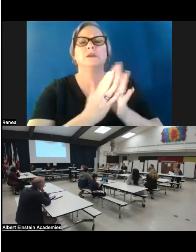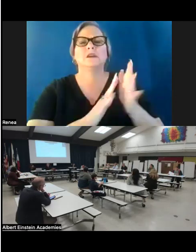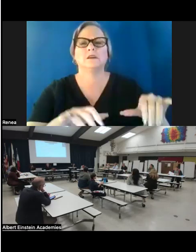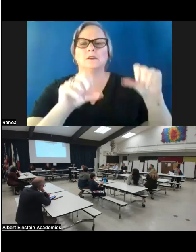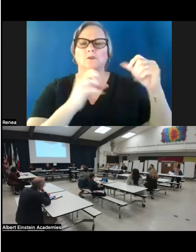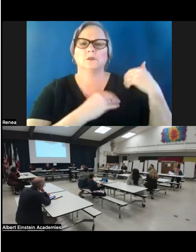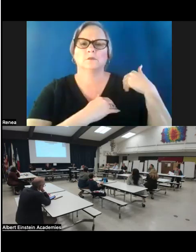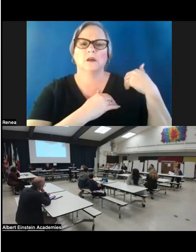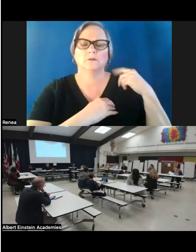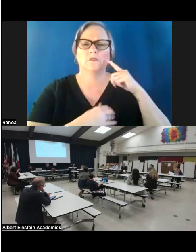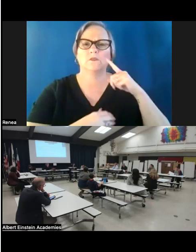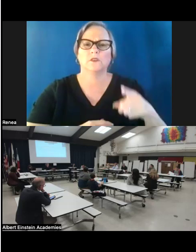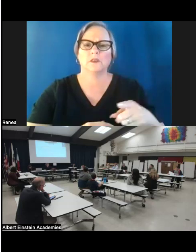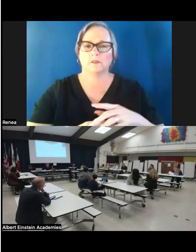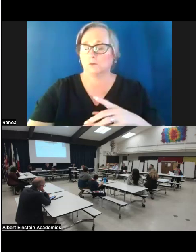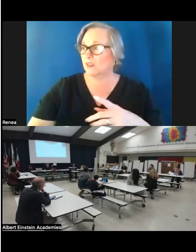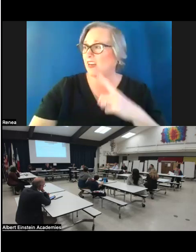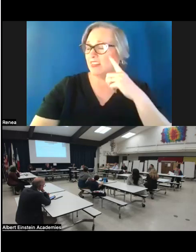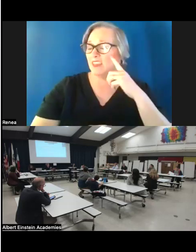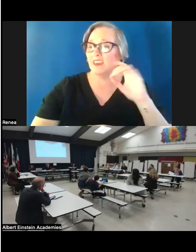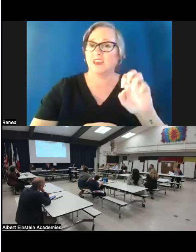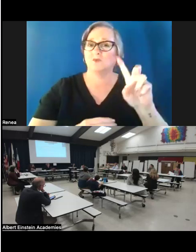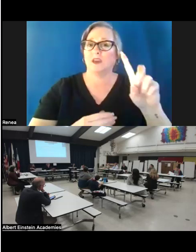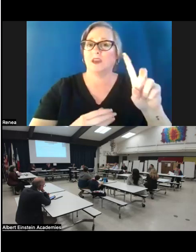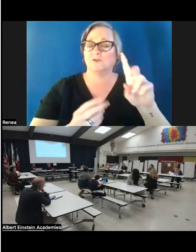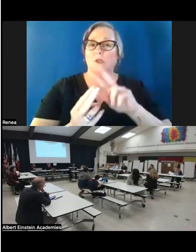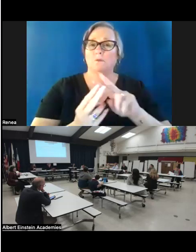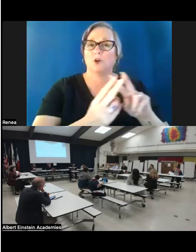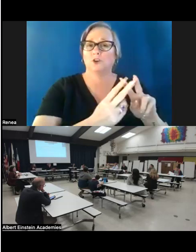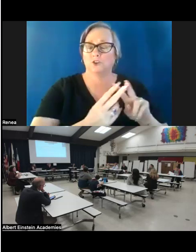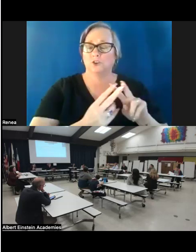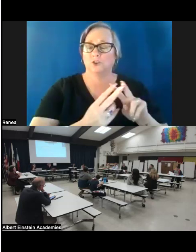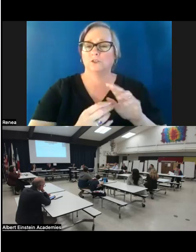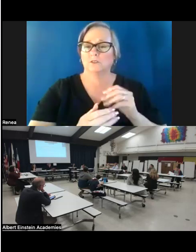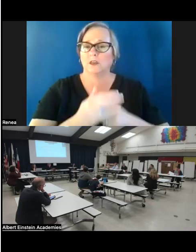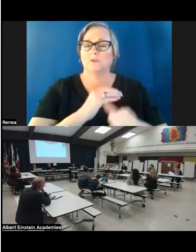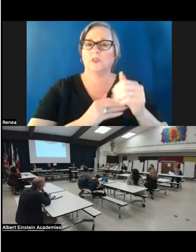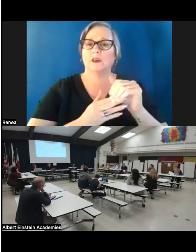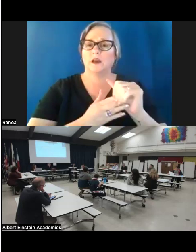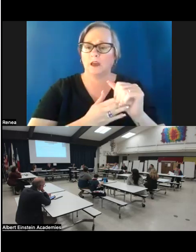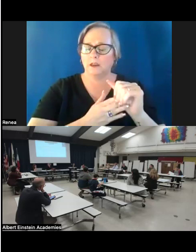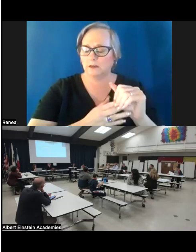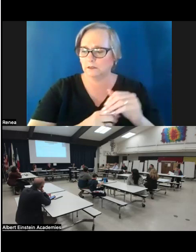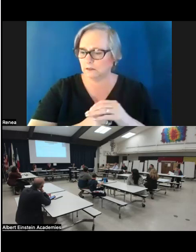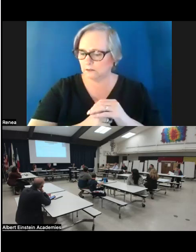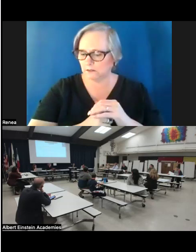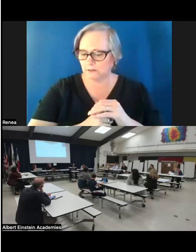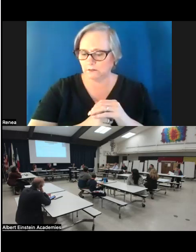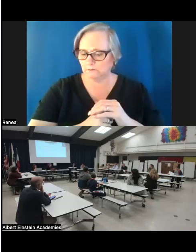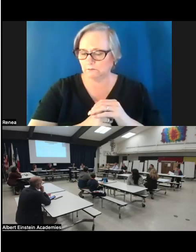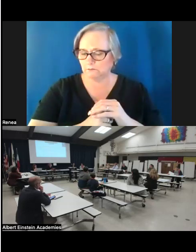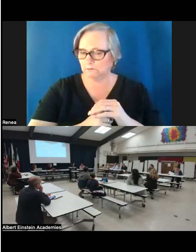I think full educational partners, and then under the guidance of the admin for that,